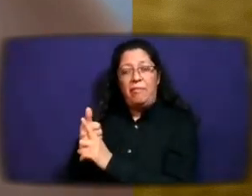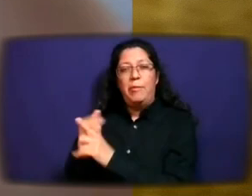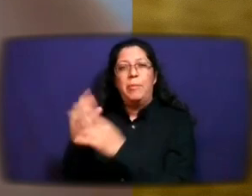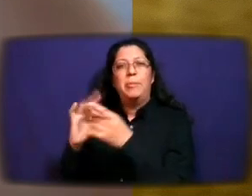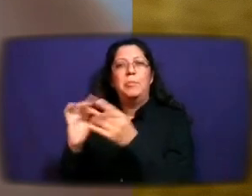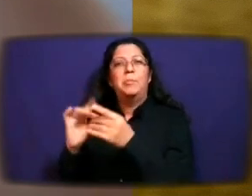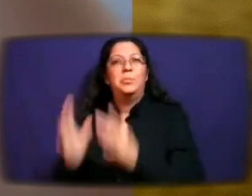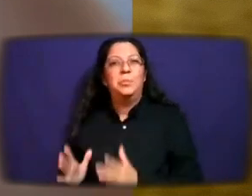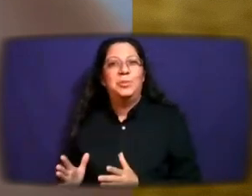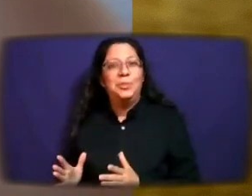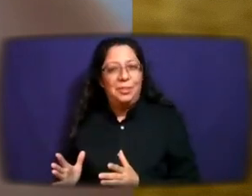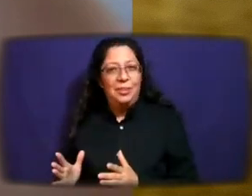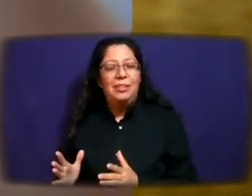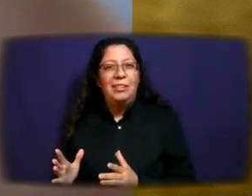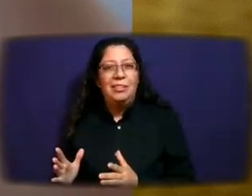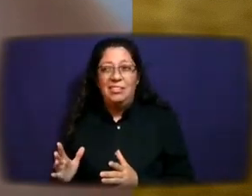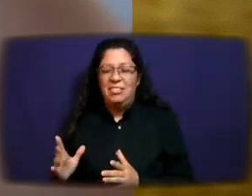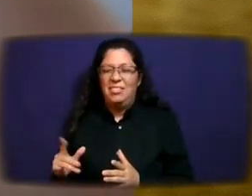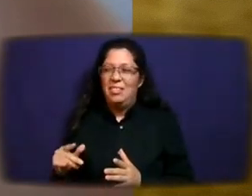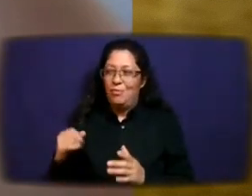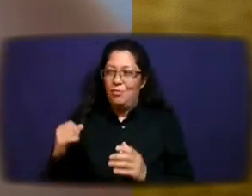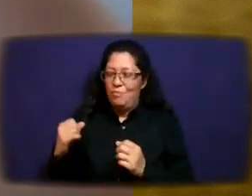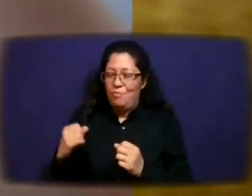The butterfly is a warrior.